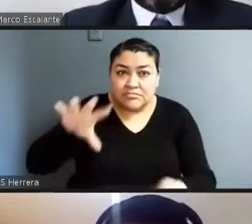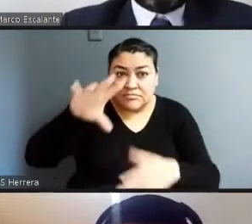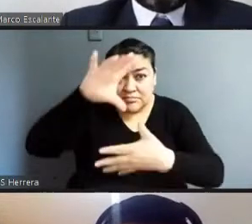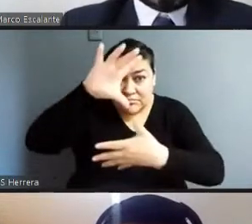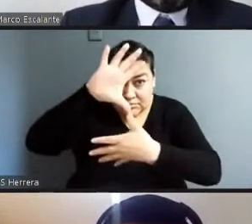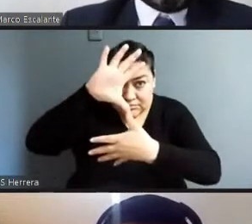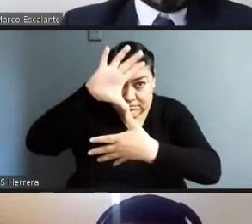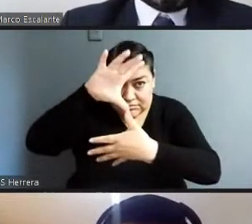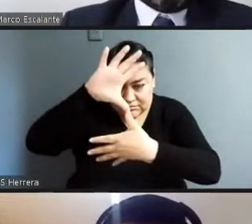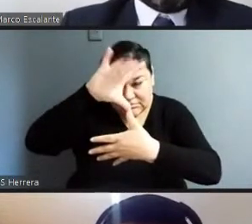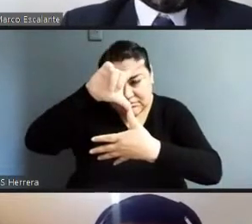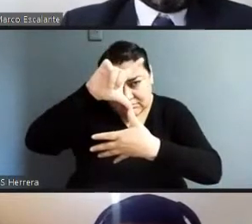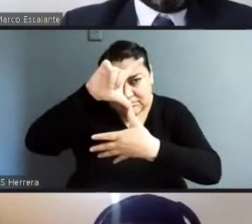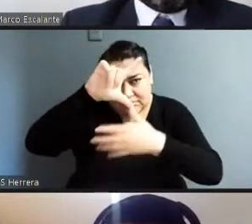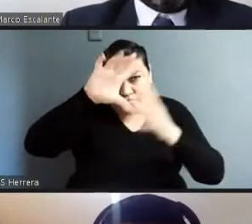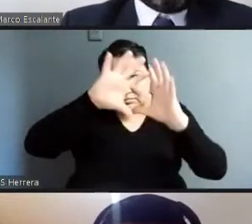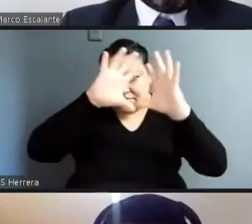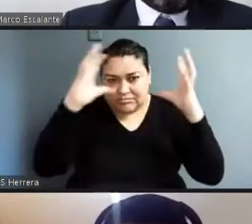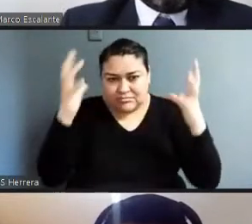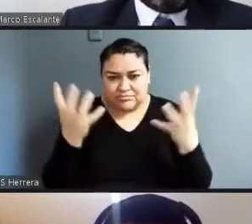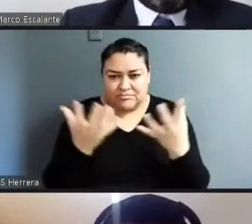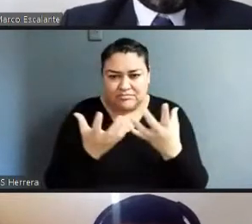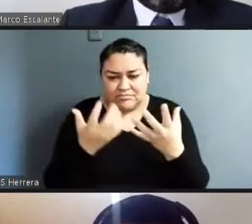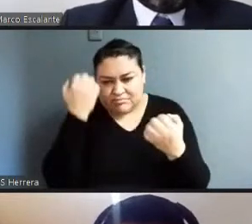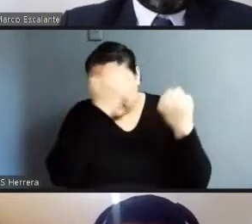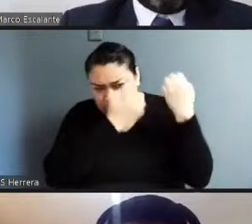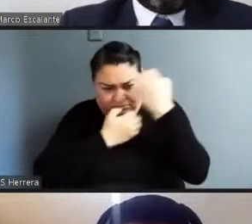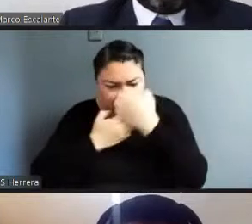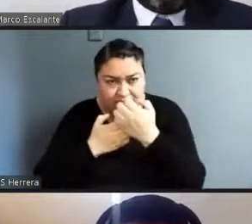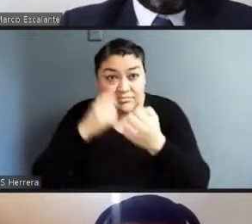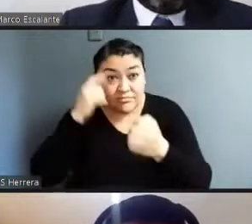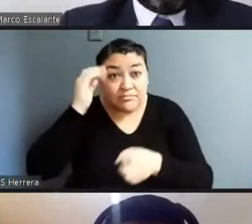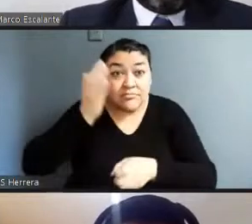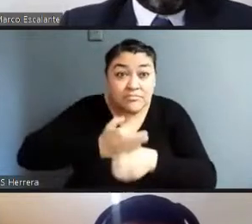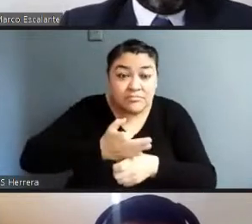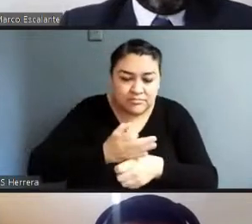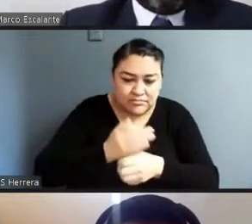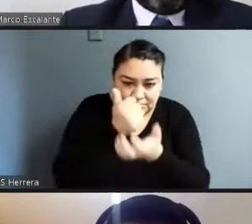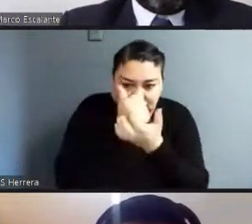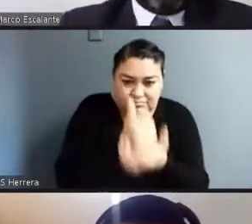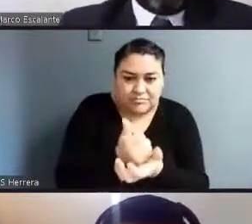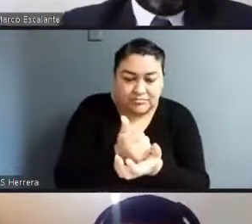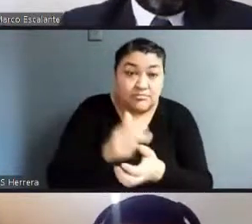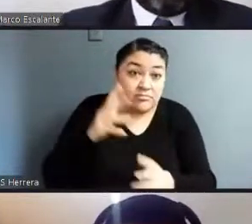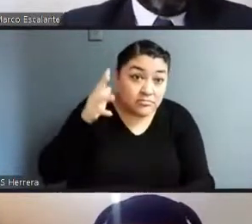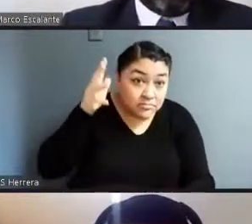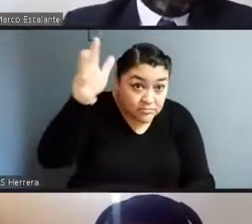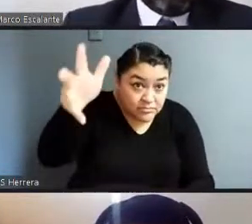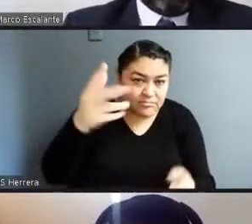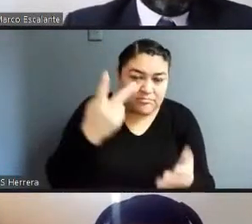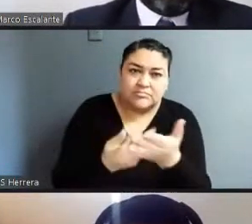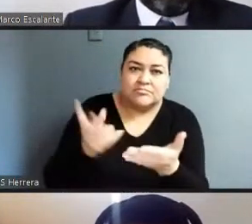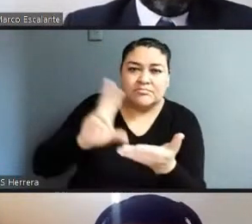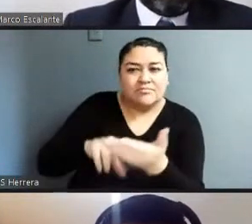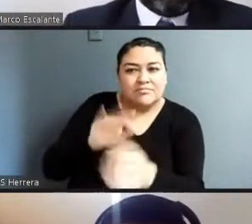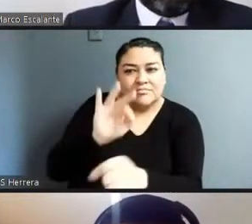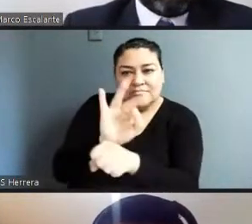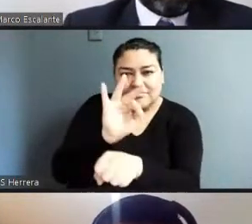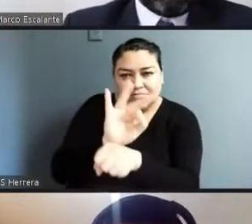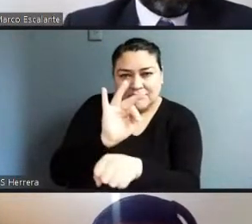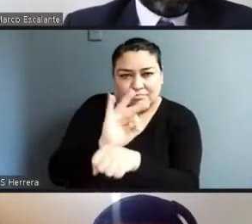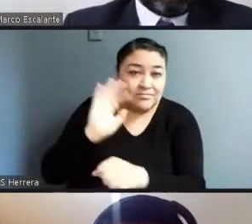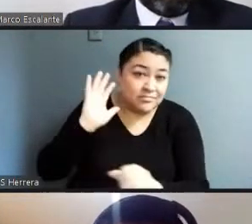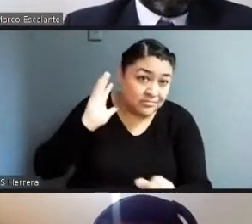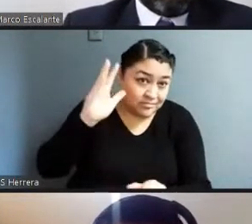the communities in the region and globally, so that we can provide a response, an answer now, but